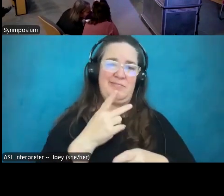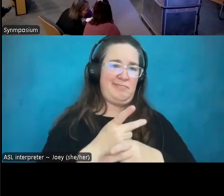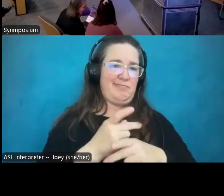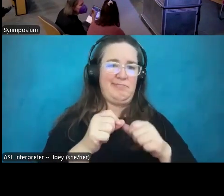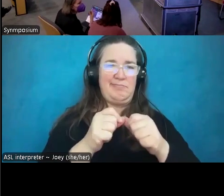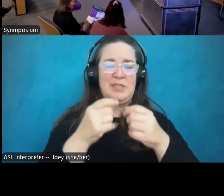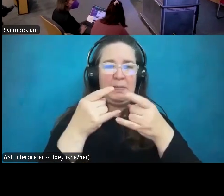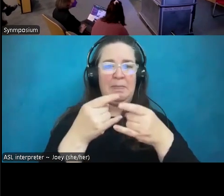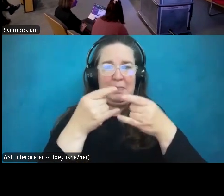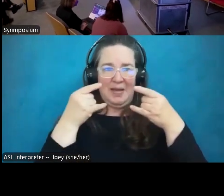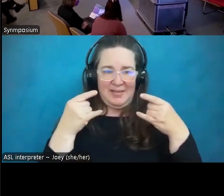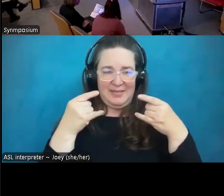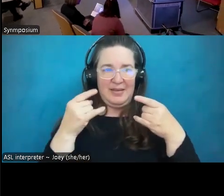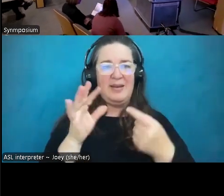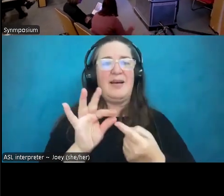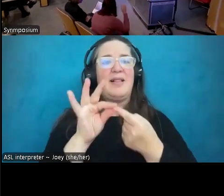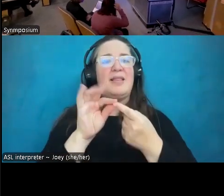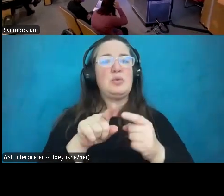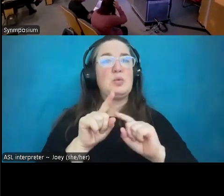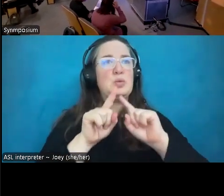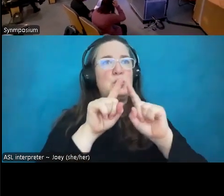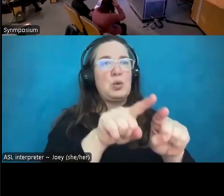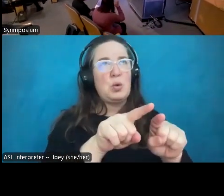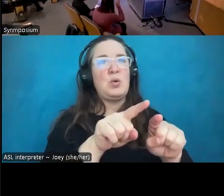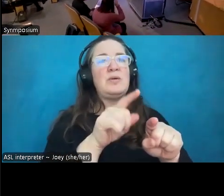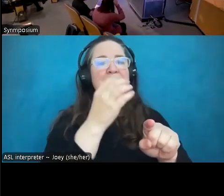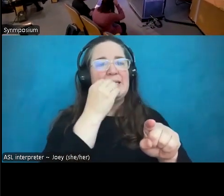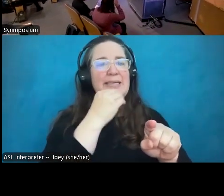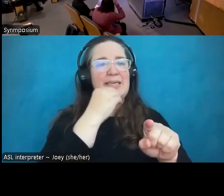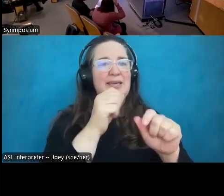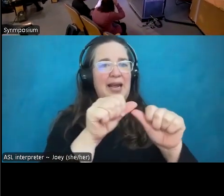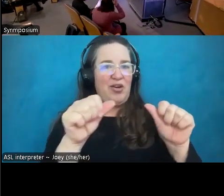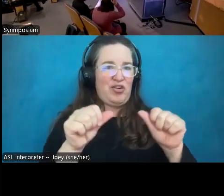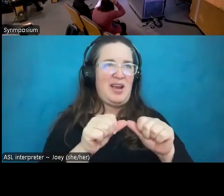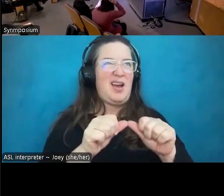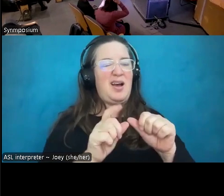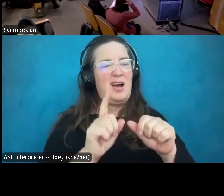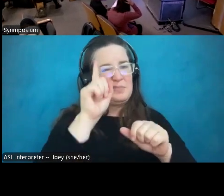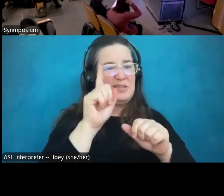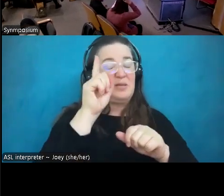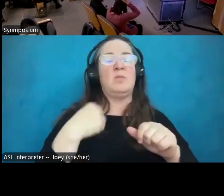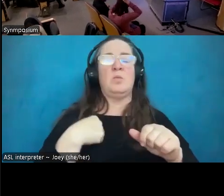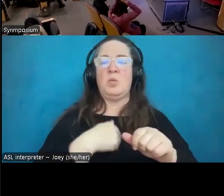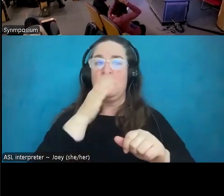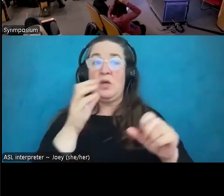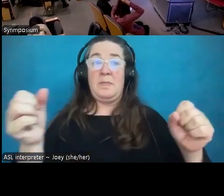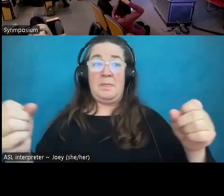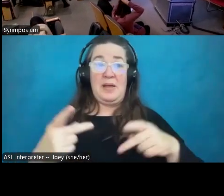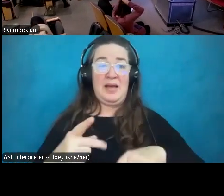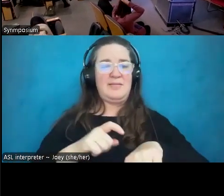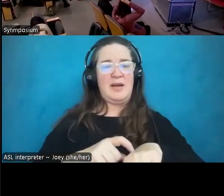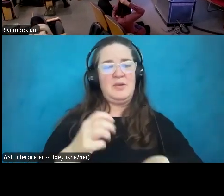in the designated eating area upstairs. We will return at 12:55 for our patient sessions, starting with